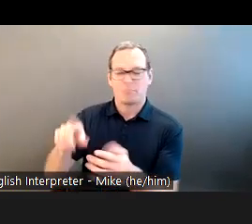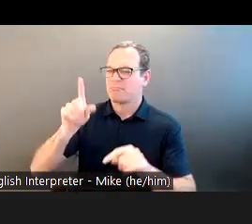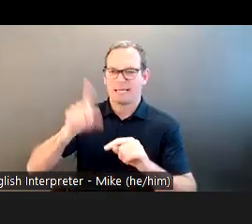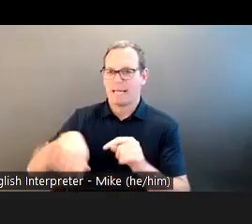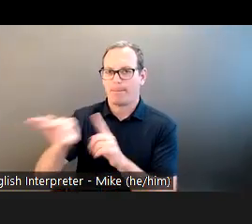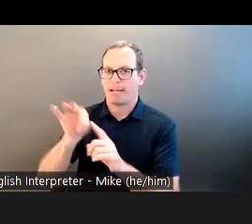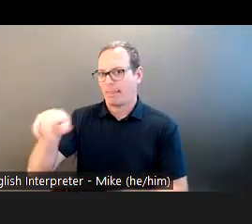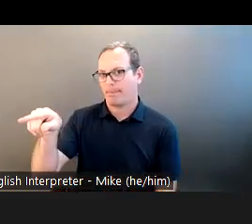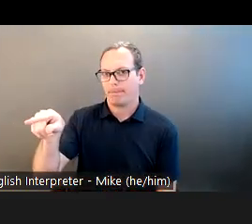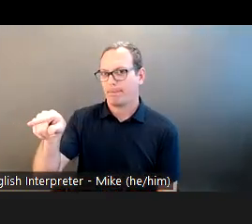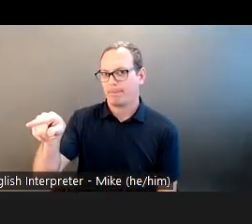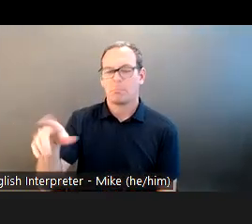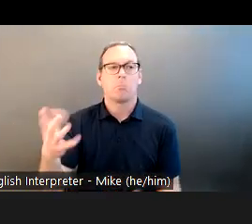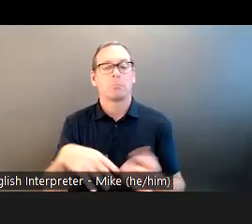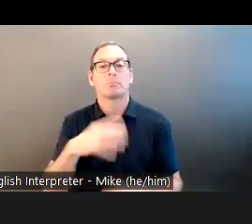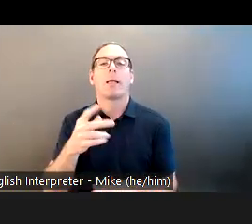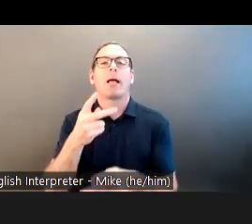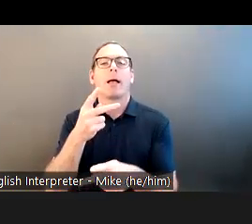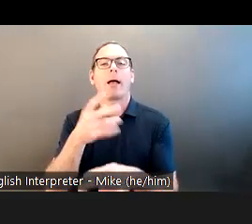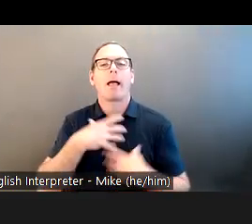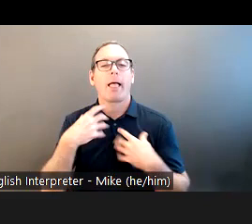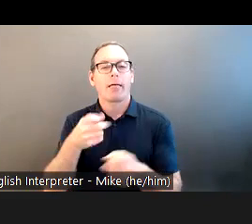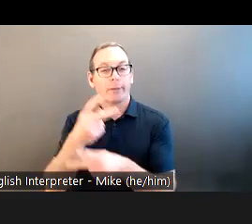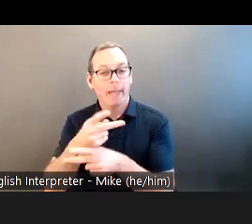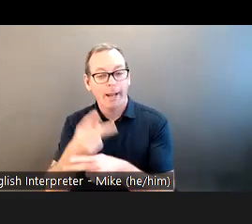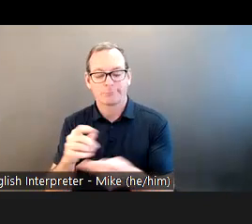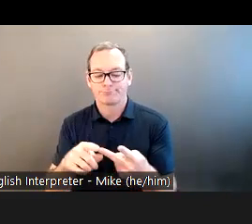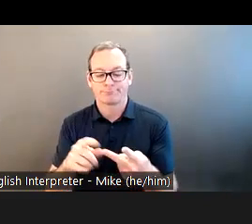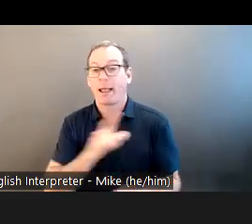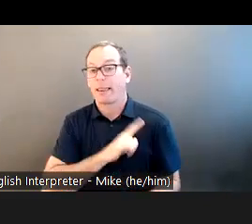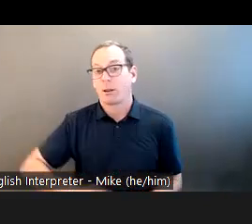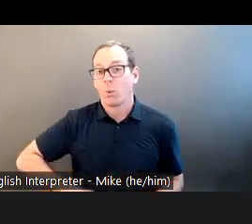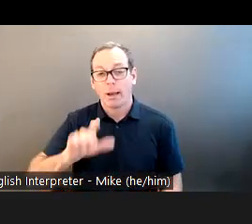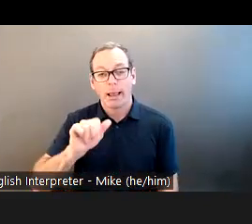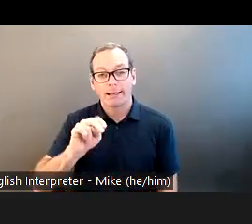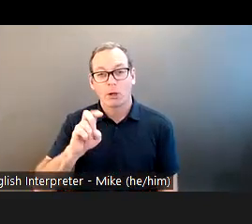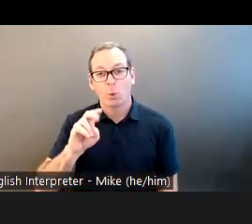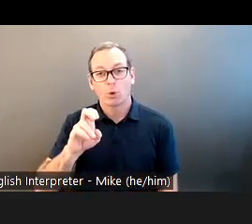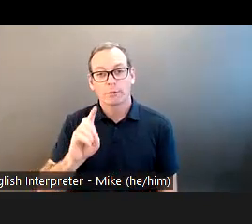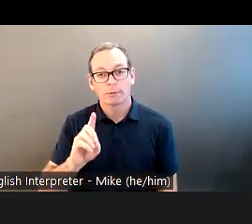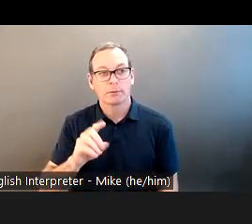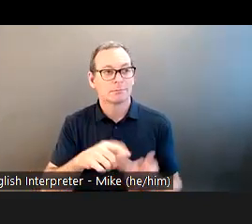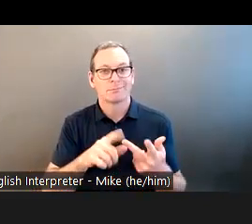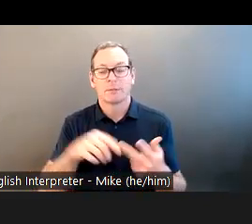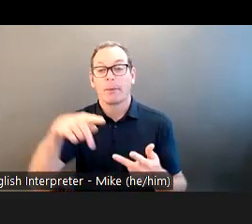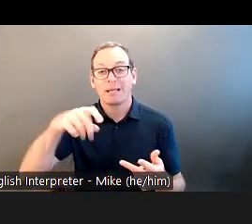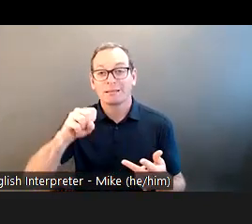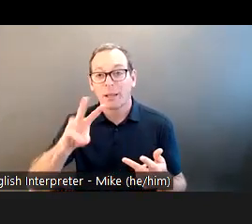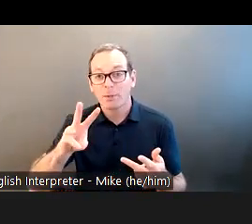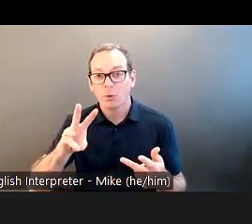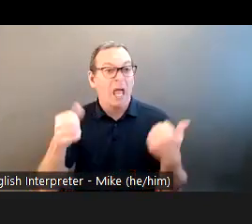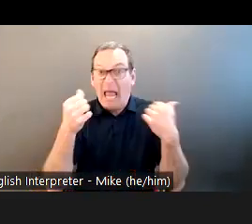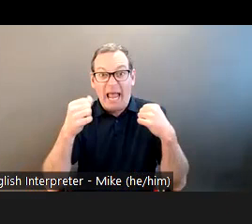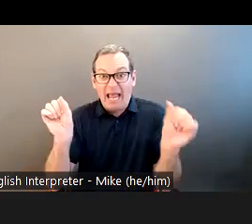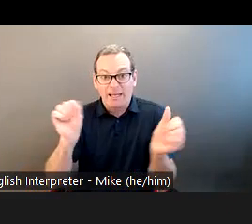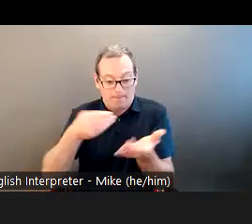but also residential care, so your landlord, social, so your social workers, PSWs, anybody you're paying